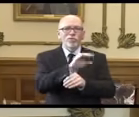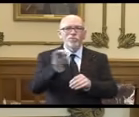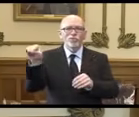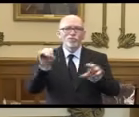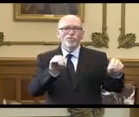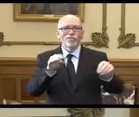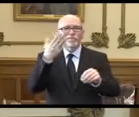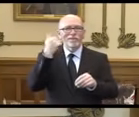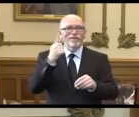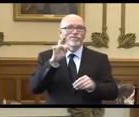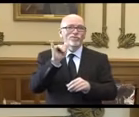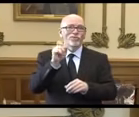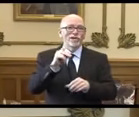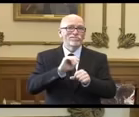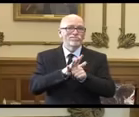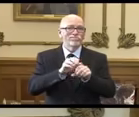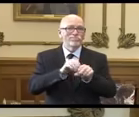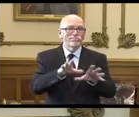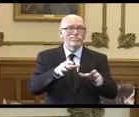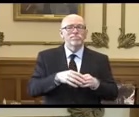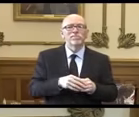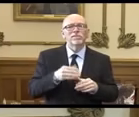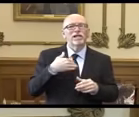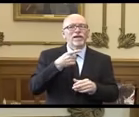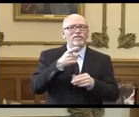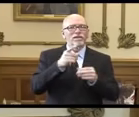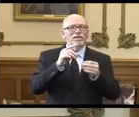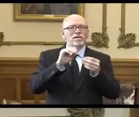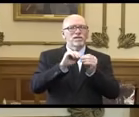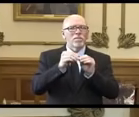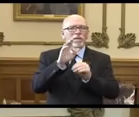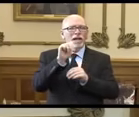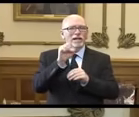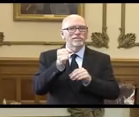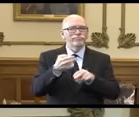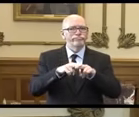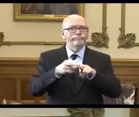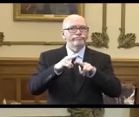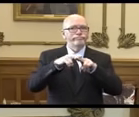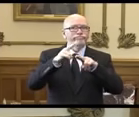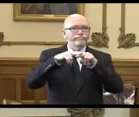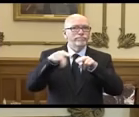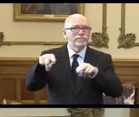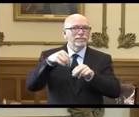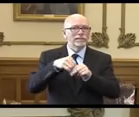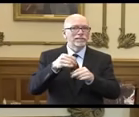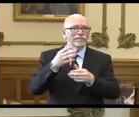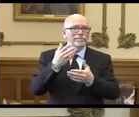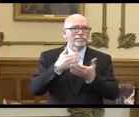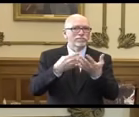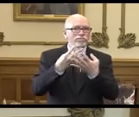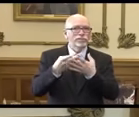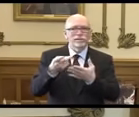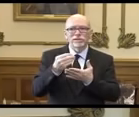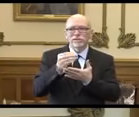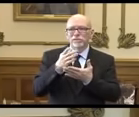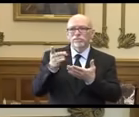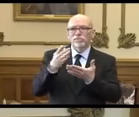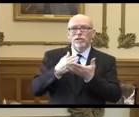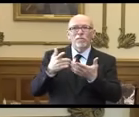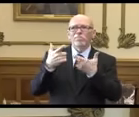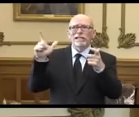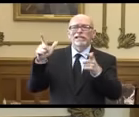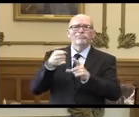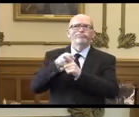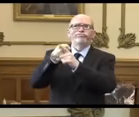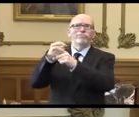of the risk of COVID-19. You have the numbers of cases going up in some cases in a big way